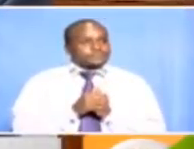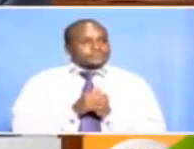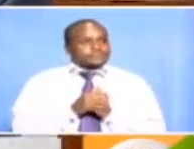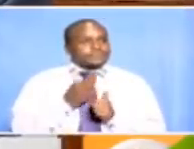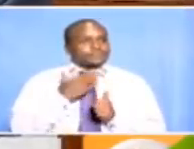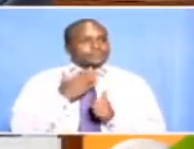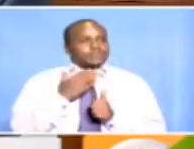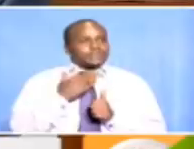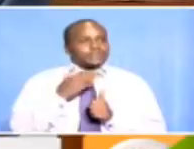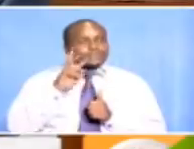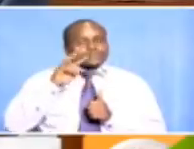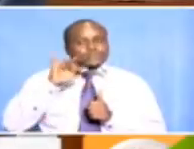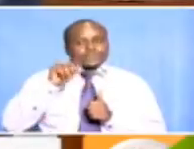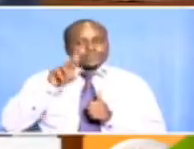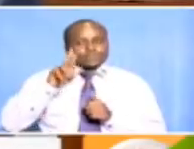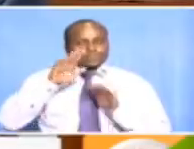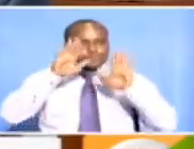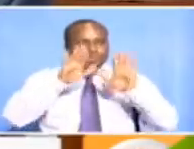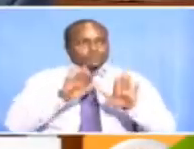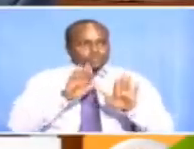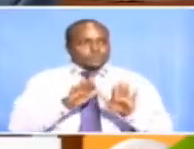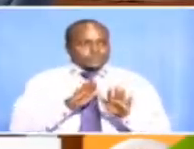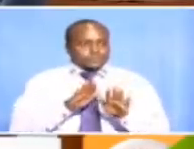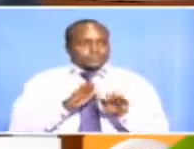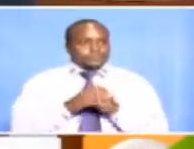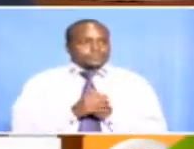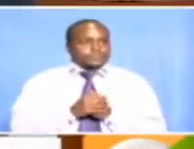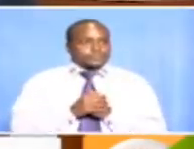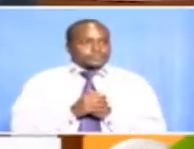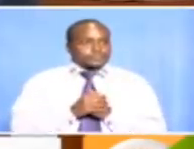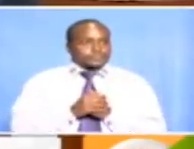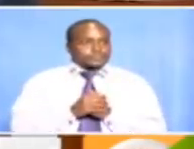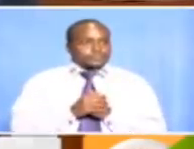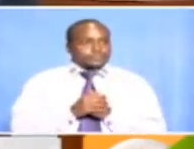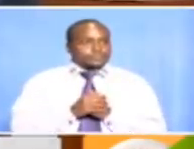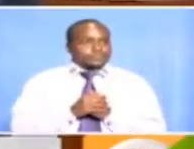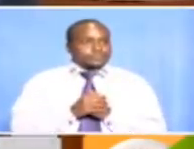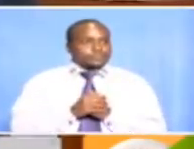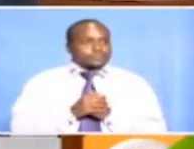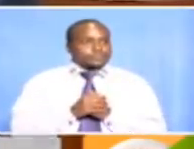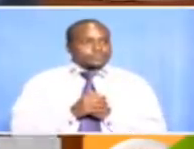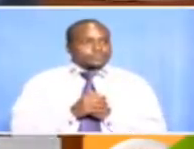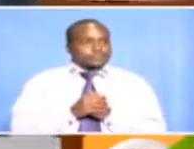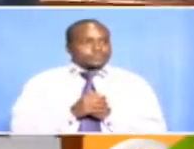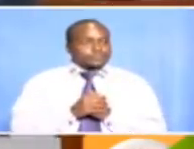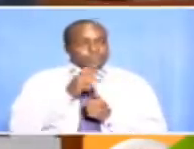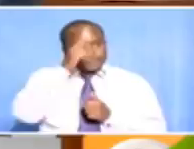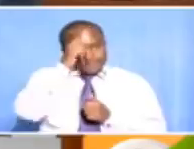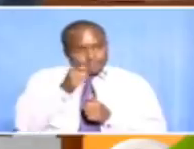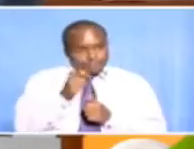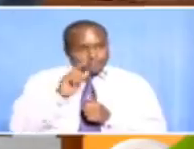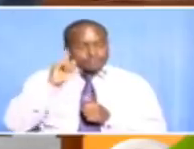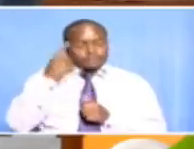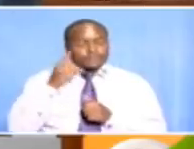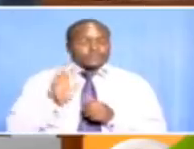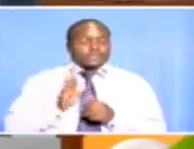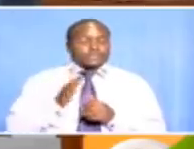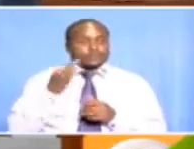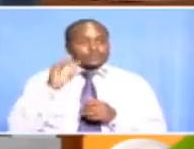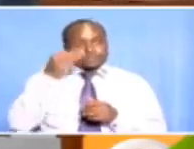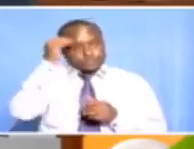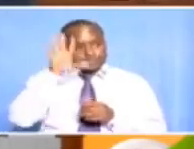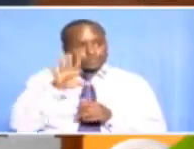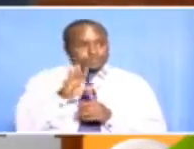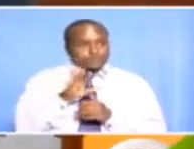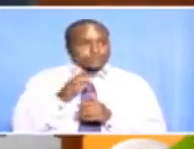chini. You are coming to the impunity question. I respect the First Lady of Kiambu. I'm